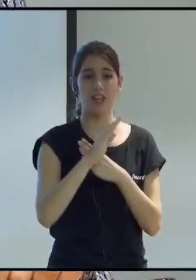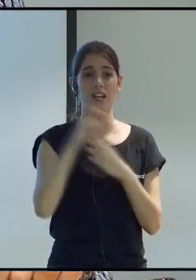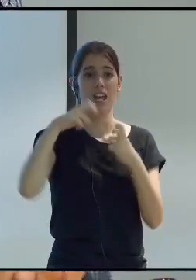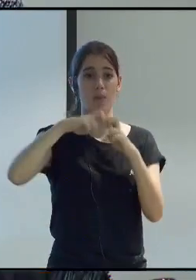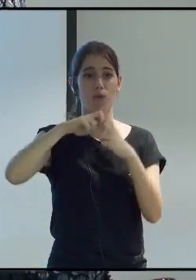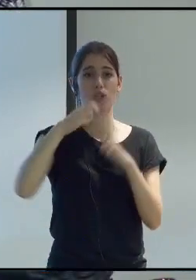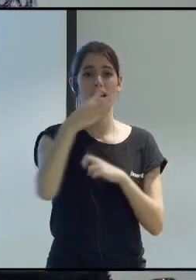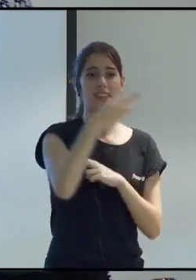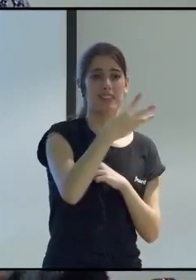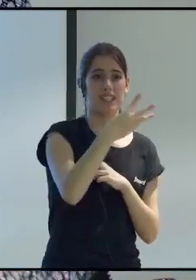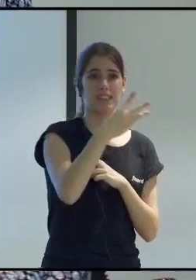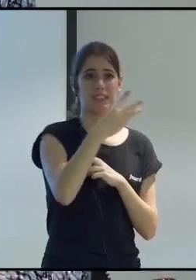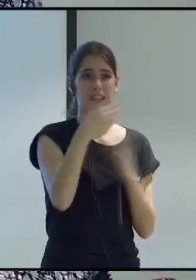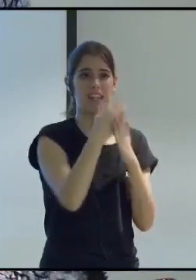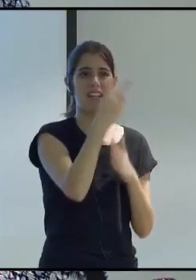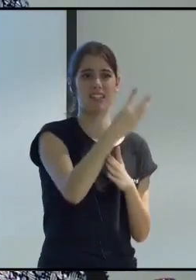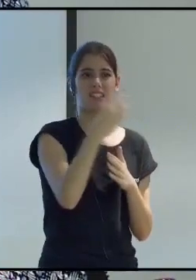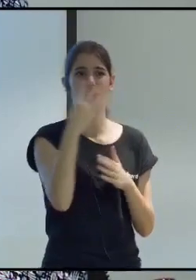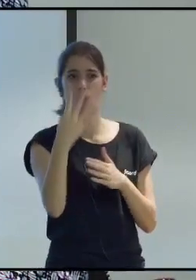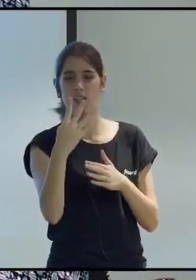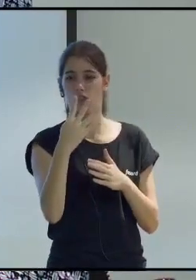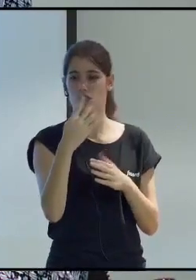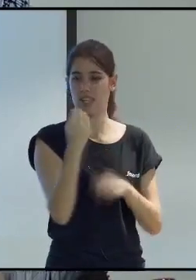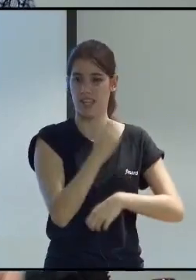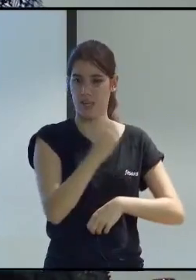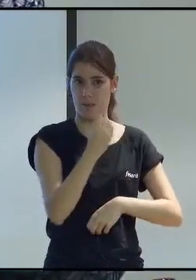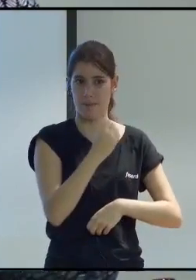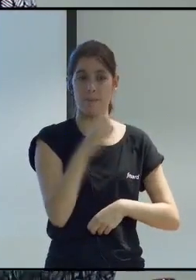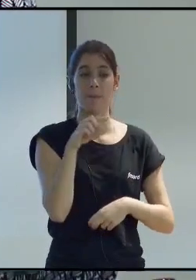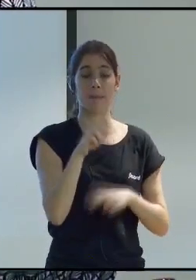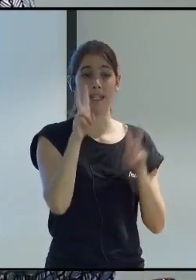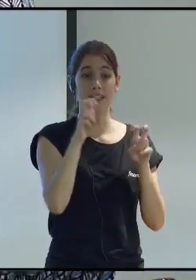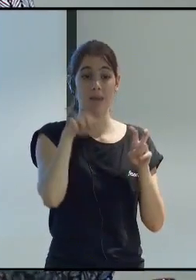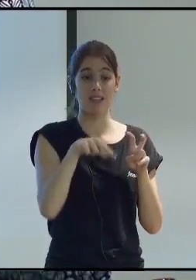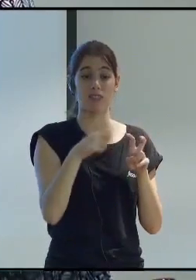the finance. I think this year the topic will be how to finance the disability movement.